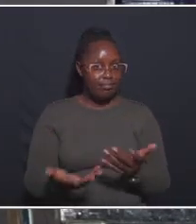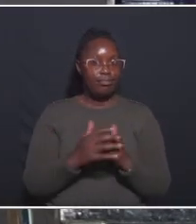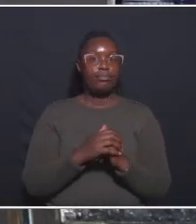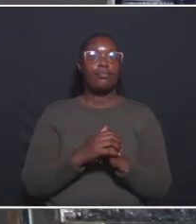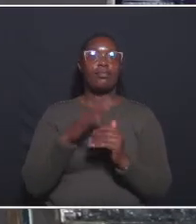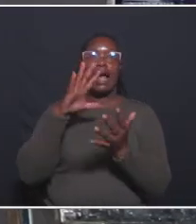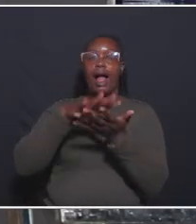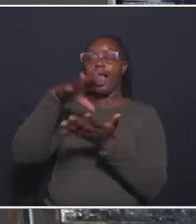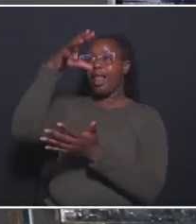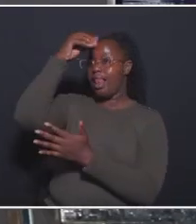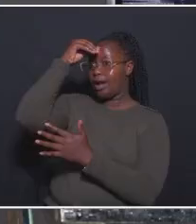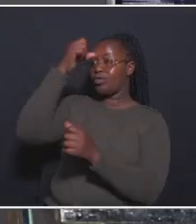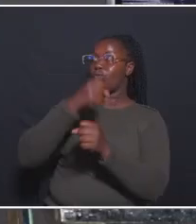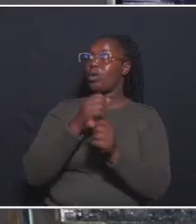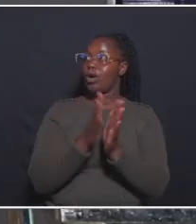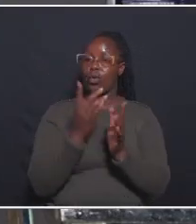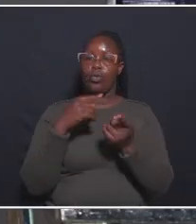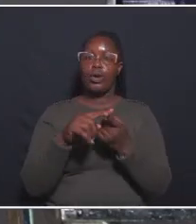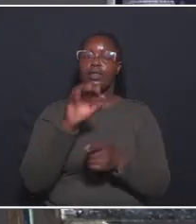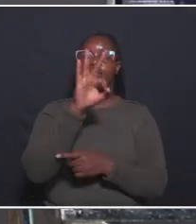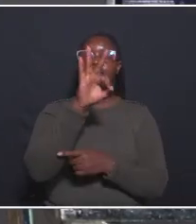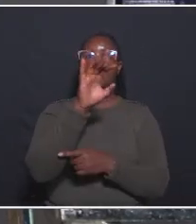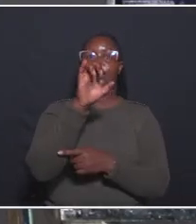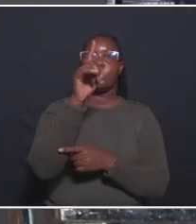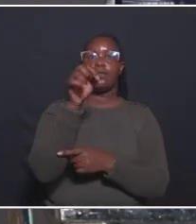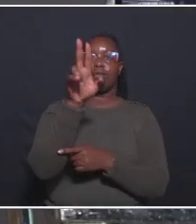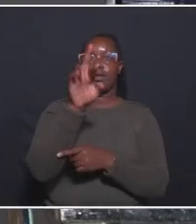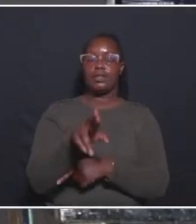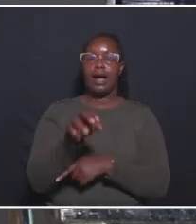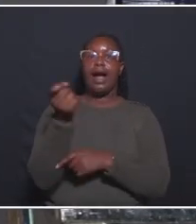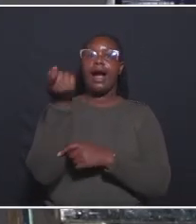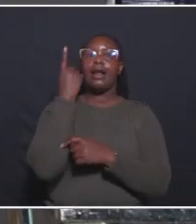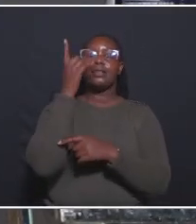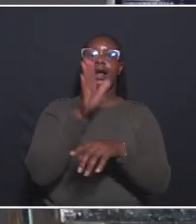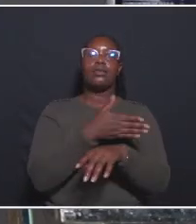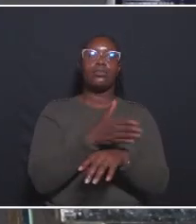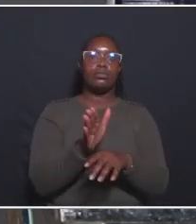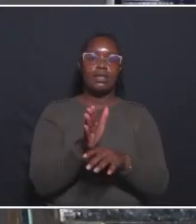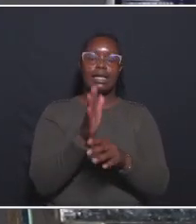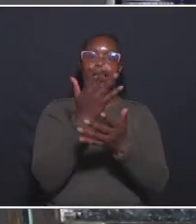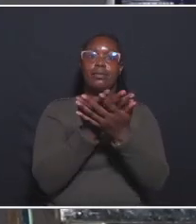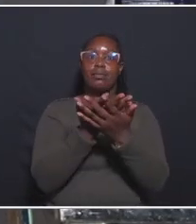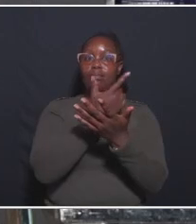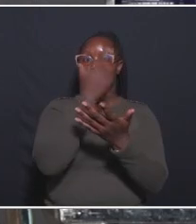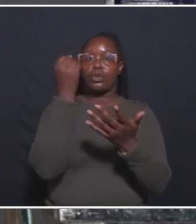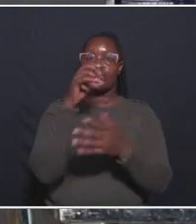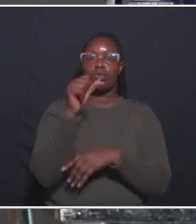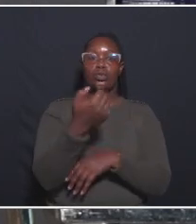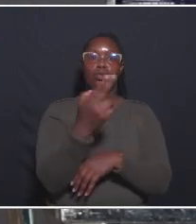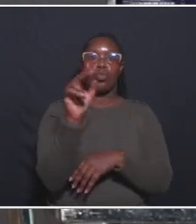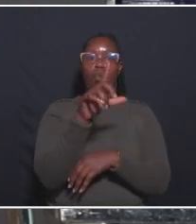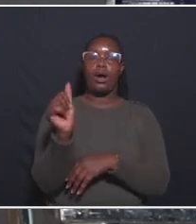learn to work with each and every genre, understand music, because with Sugar we were inventing as we were